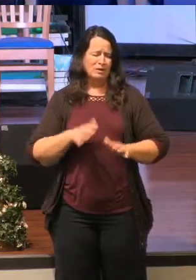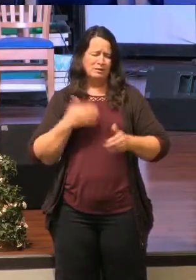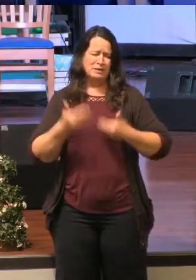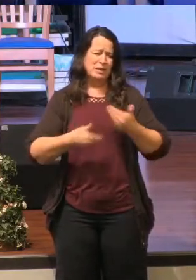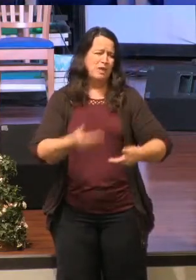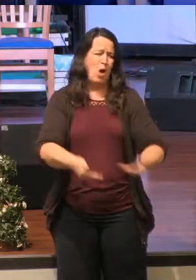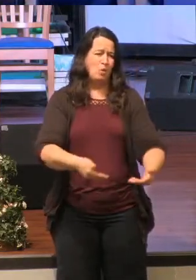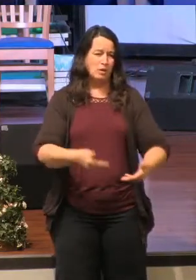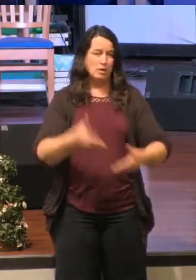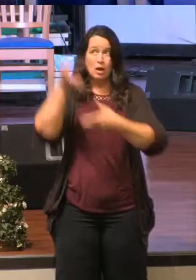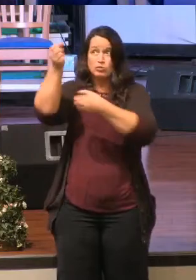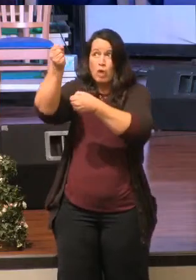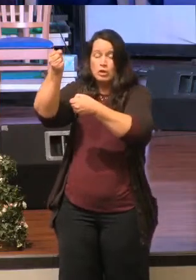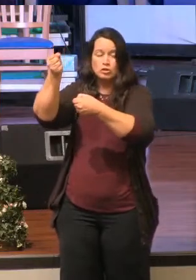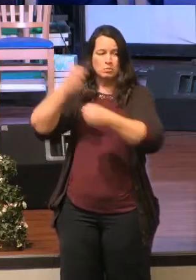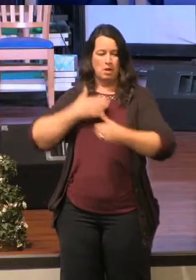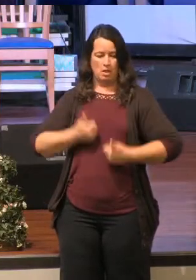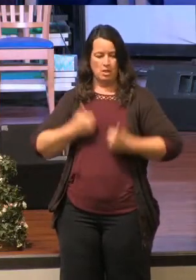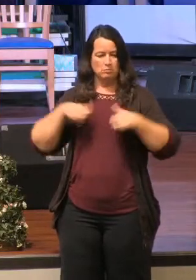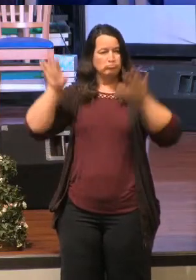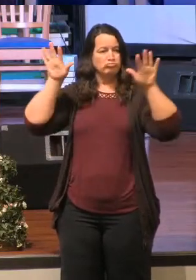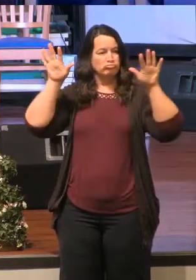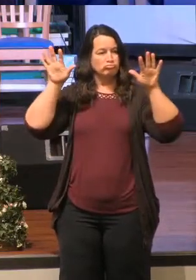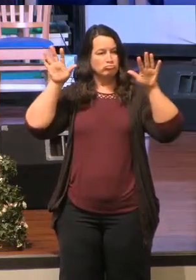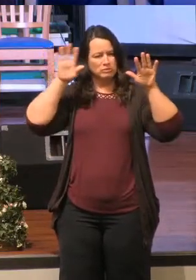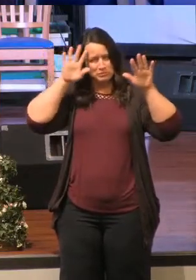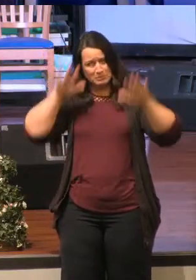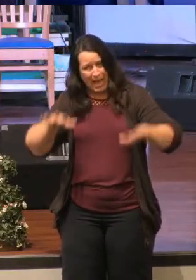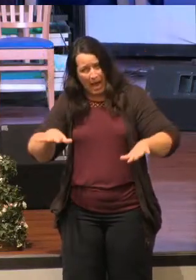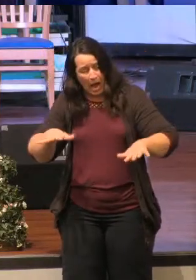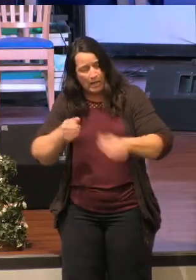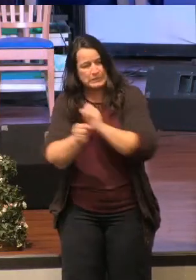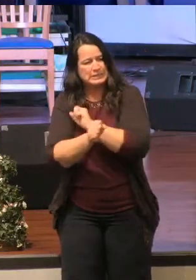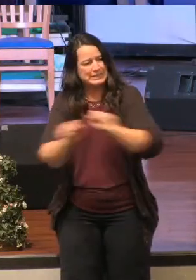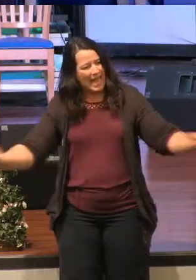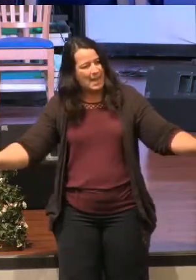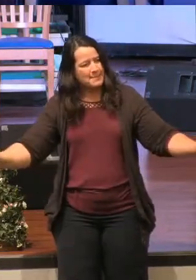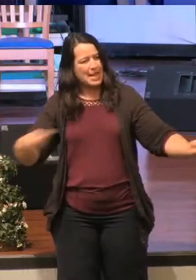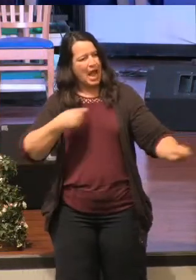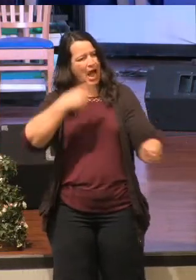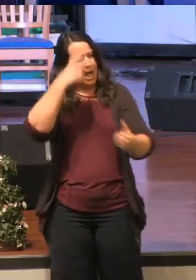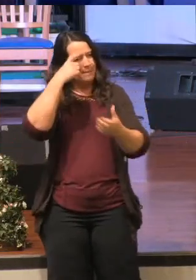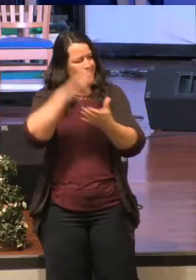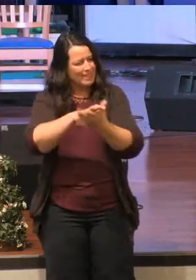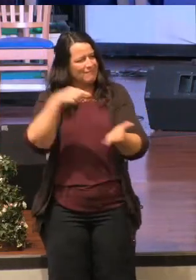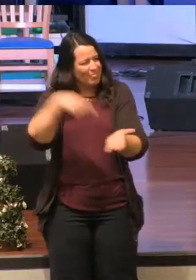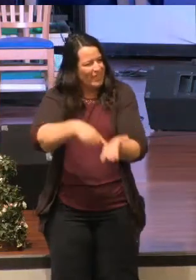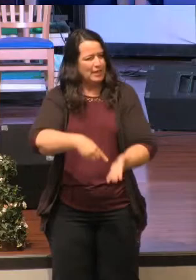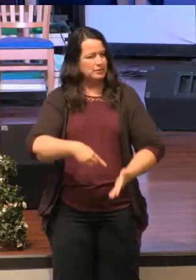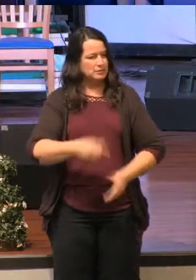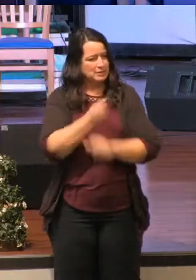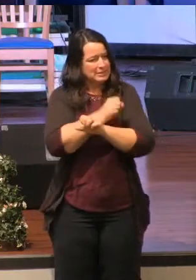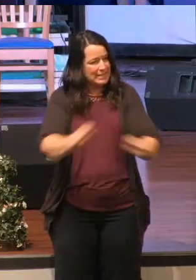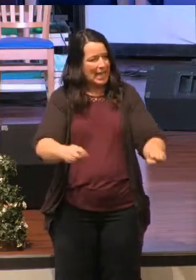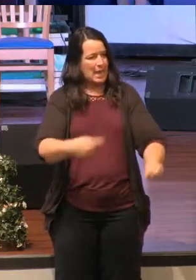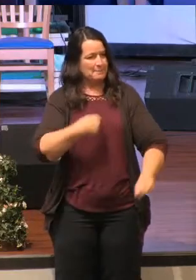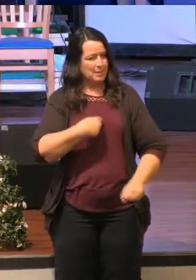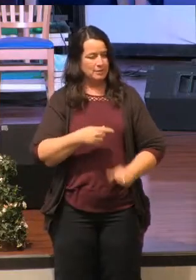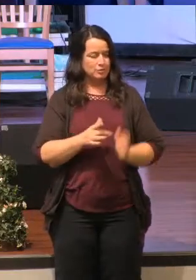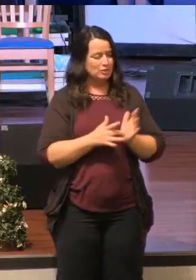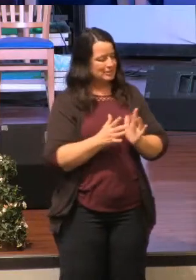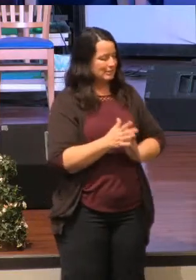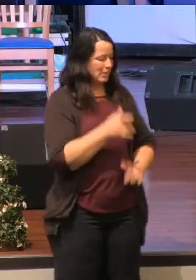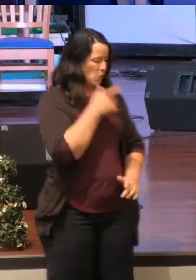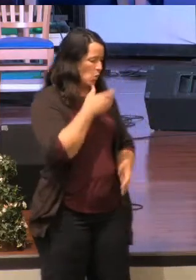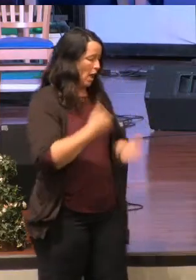heart. I now trust you. I submit to you. I bow before you. God, save me. I believe this gospel message. Save me. And Jesus said,